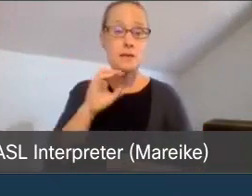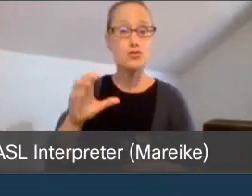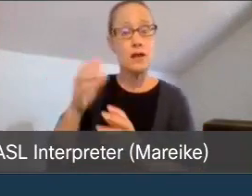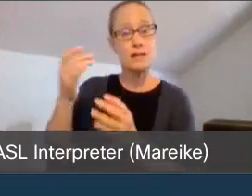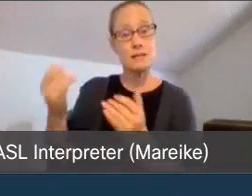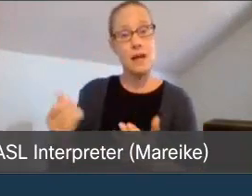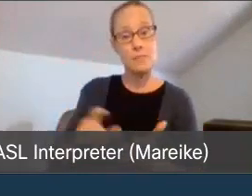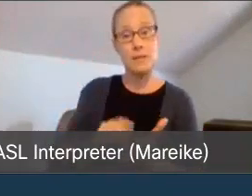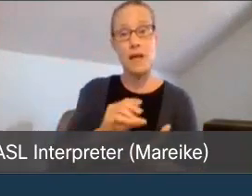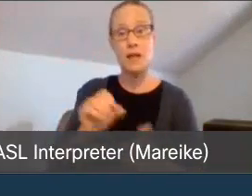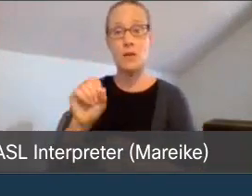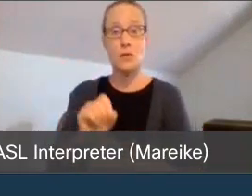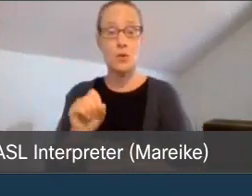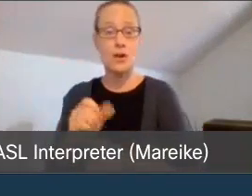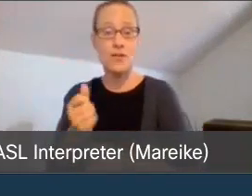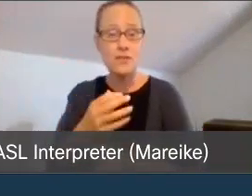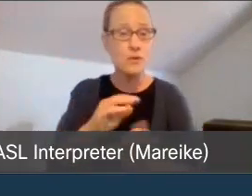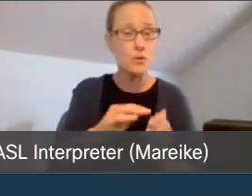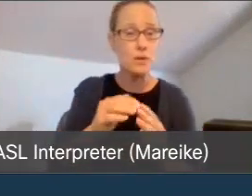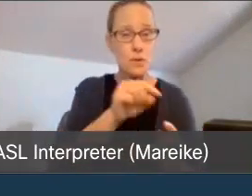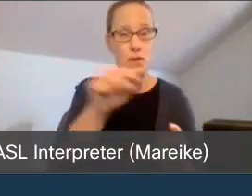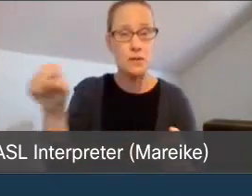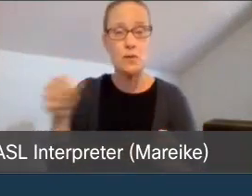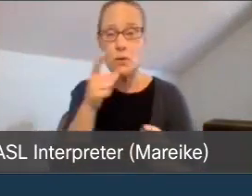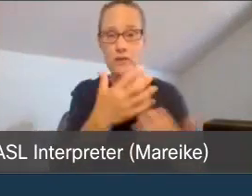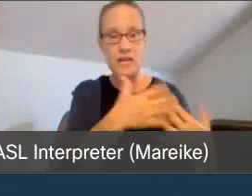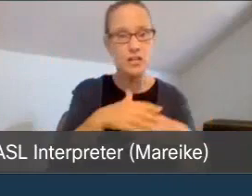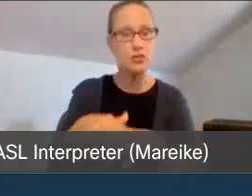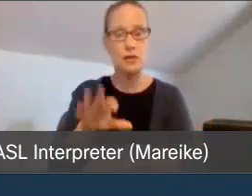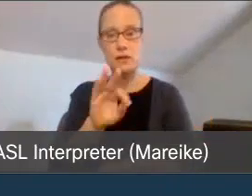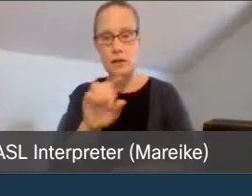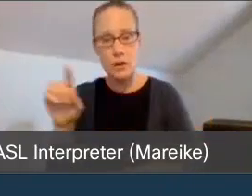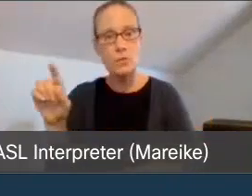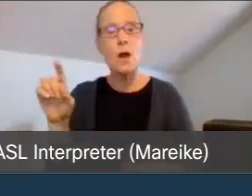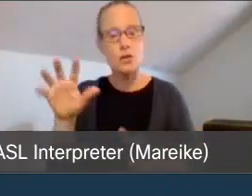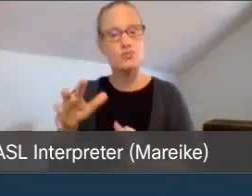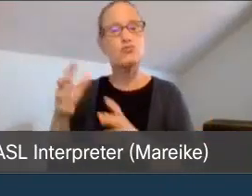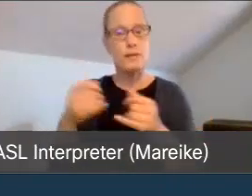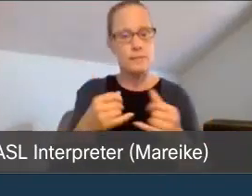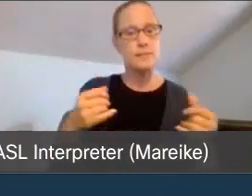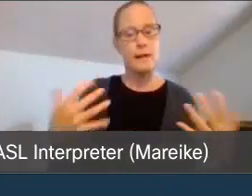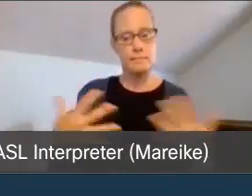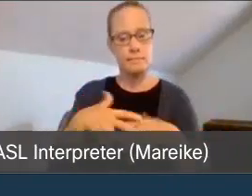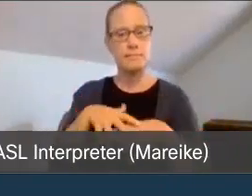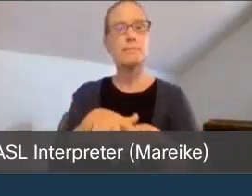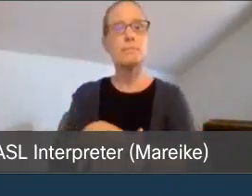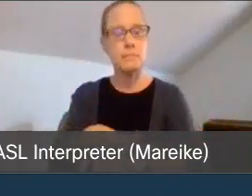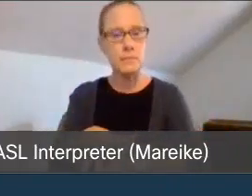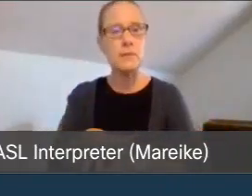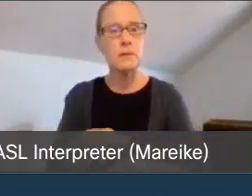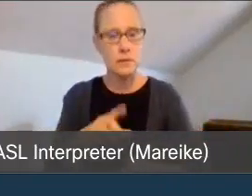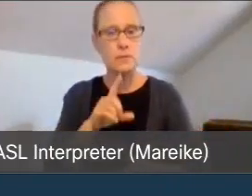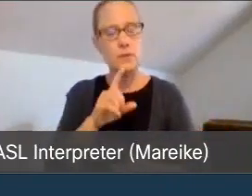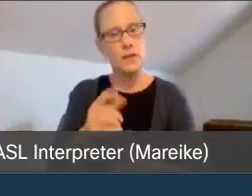work of a few communities that had integrated 911 systems of crisis lines, communities have been